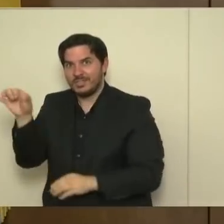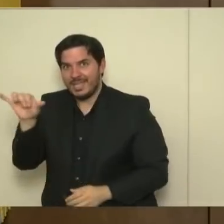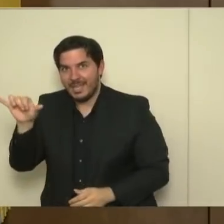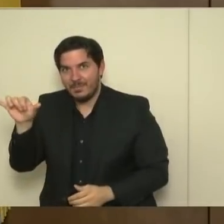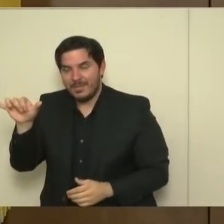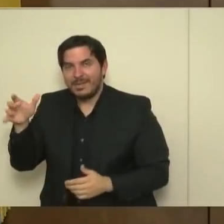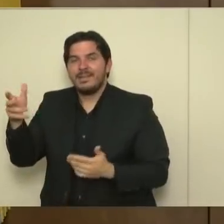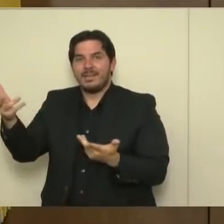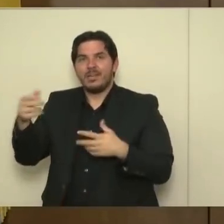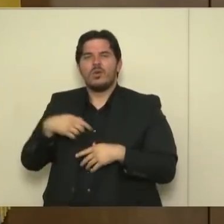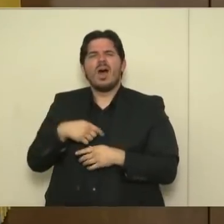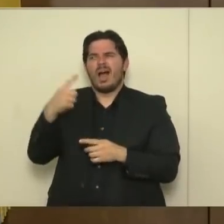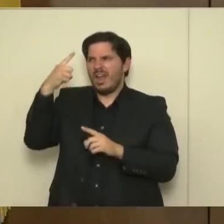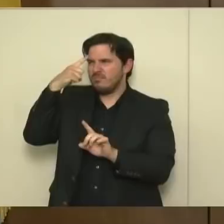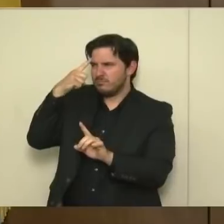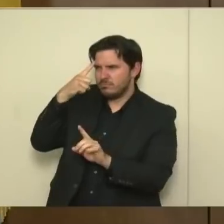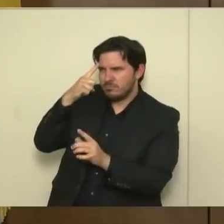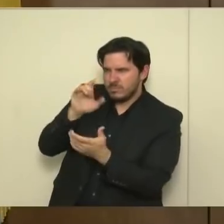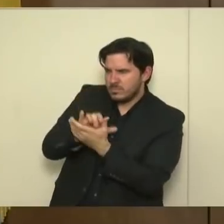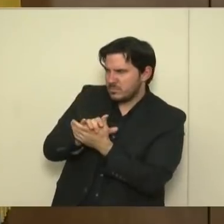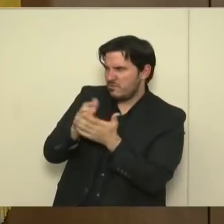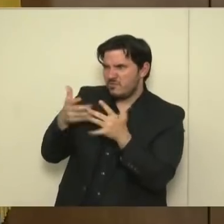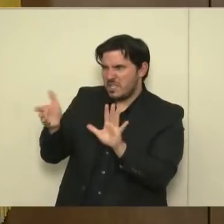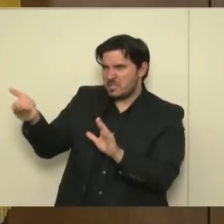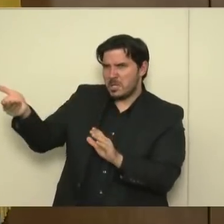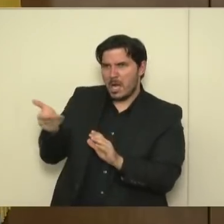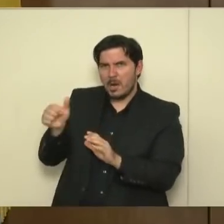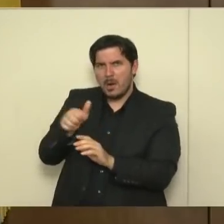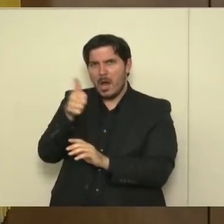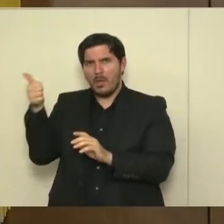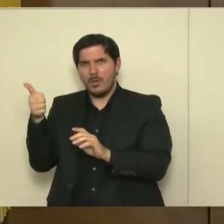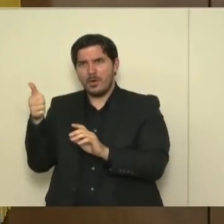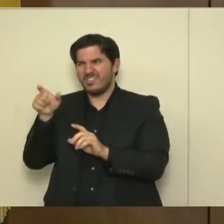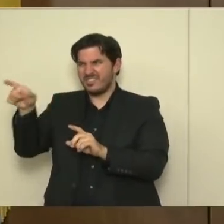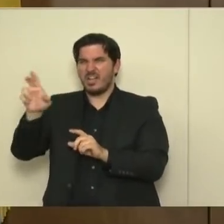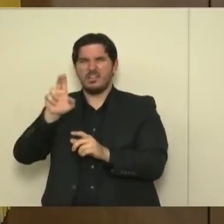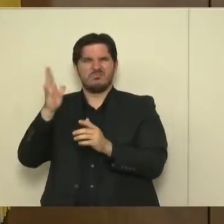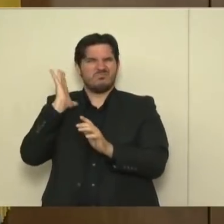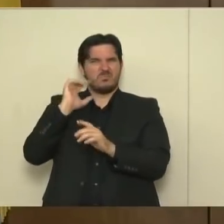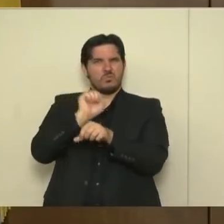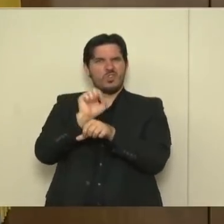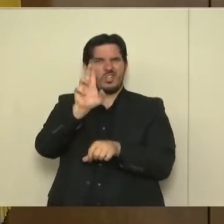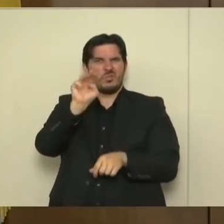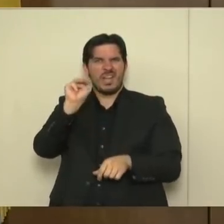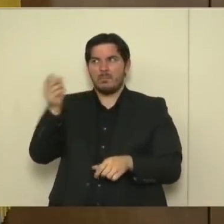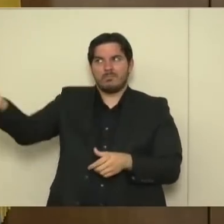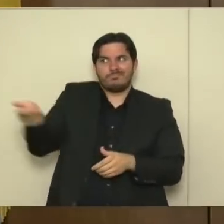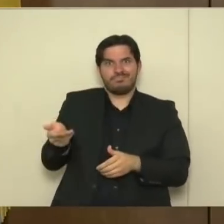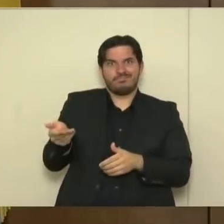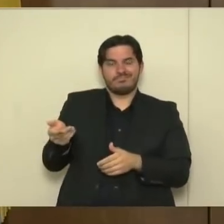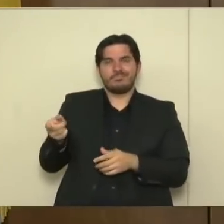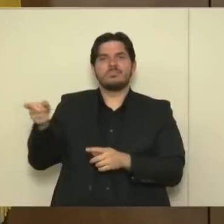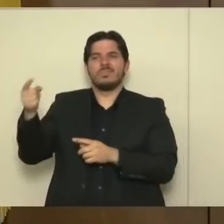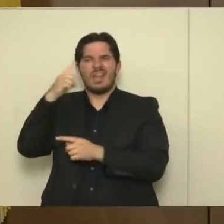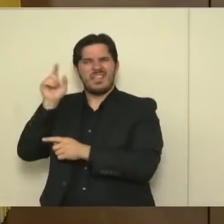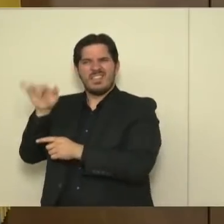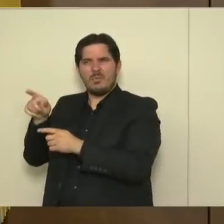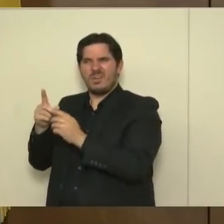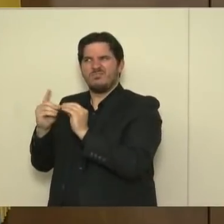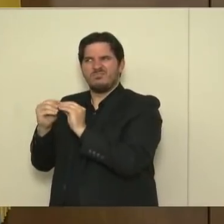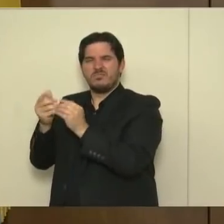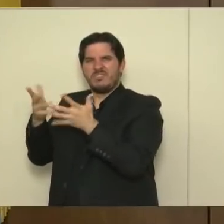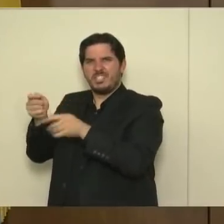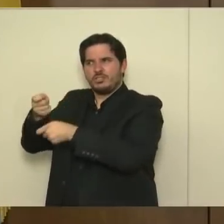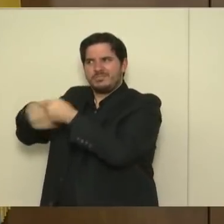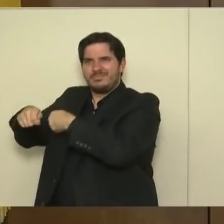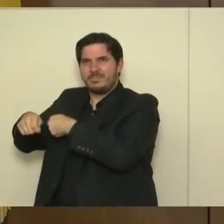brought on an additional epidemiologist also recently from UNM. So maybe this is another way for me, unabashed, to take this